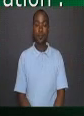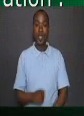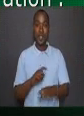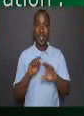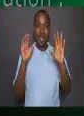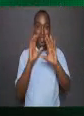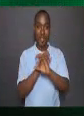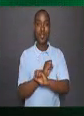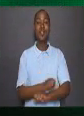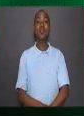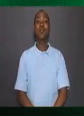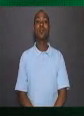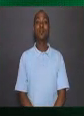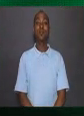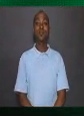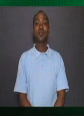Time's up.